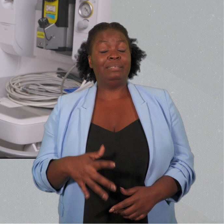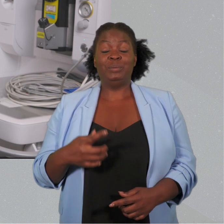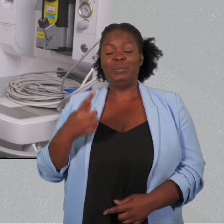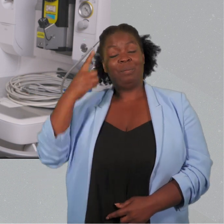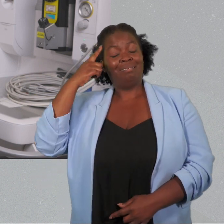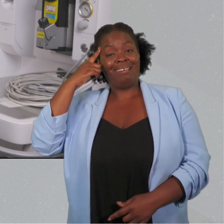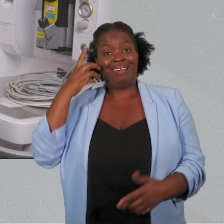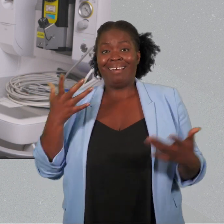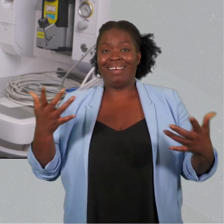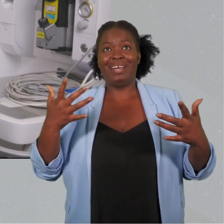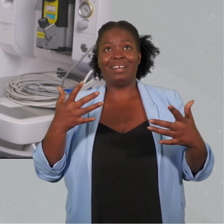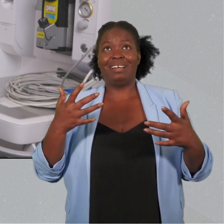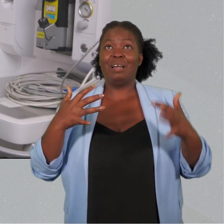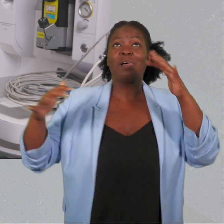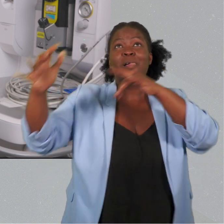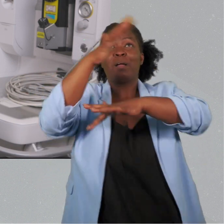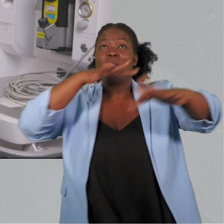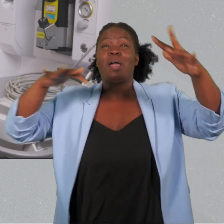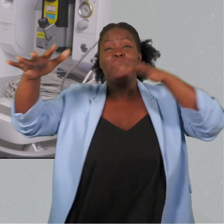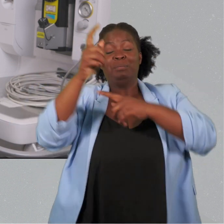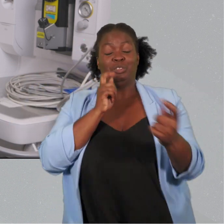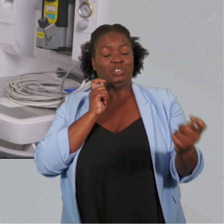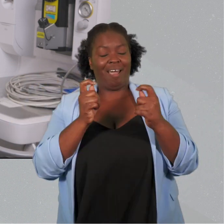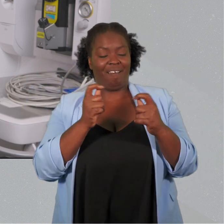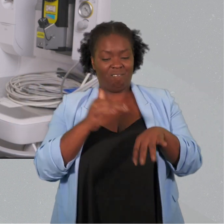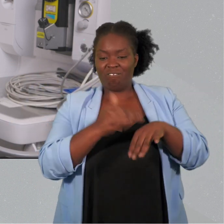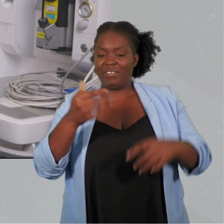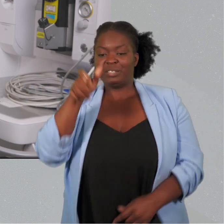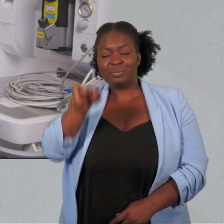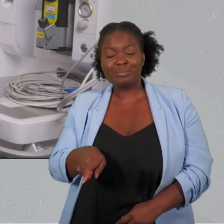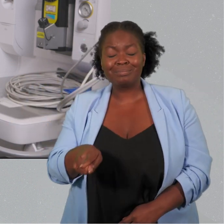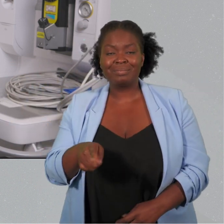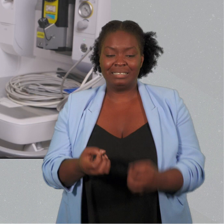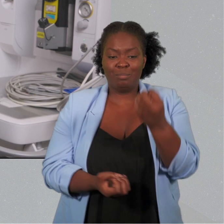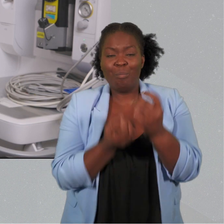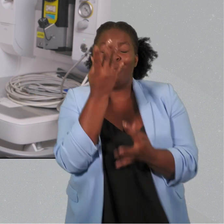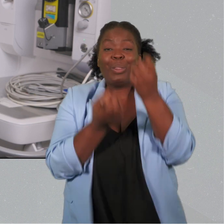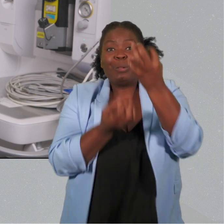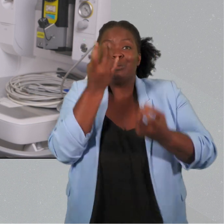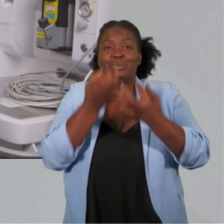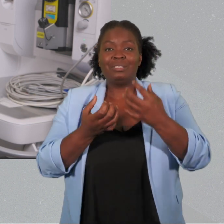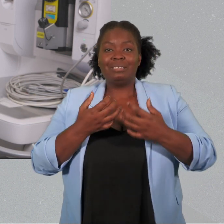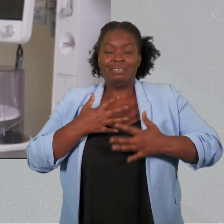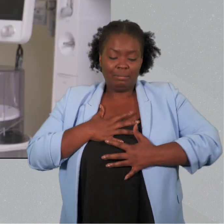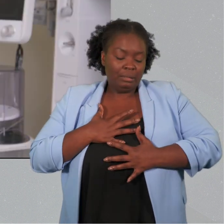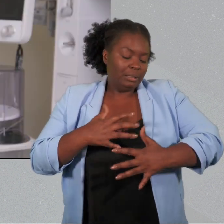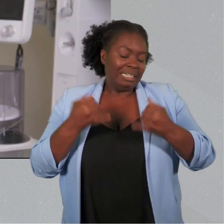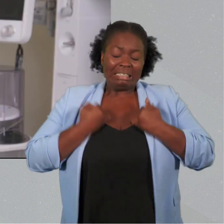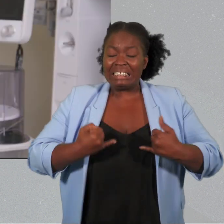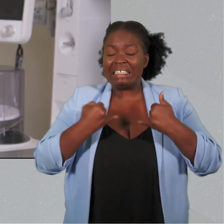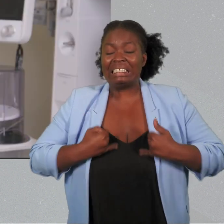what is climate change doing for the patients? You know, it's increasing pollution, it's increasing respiratory diseases,